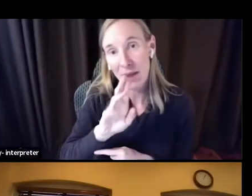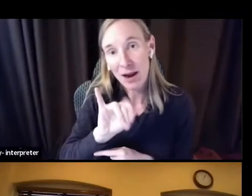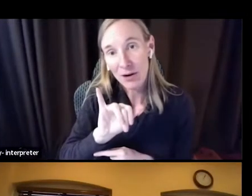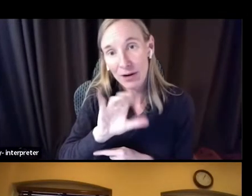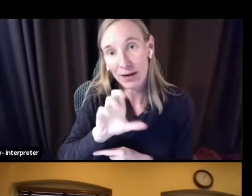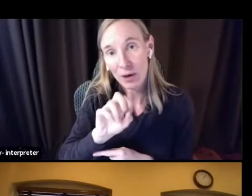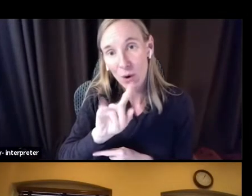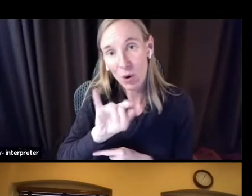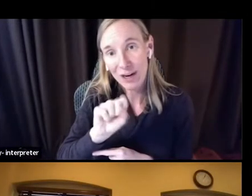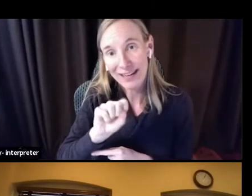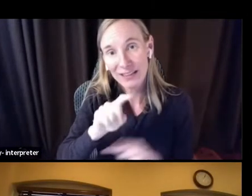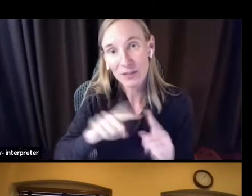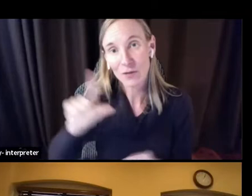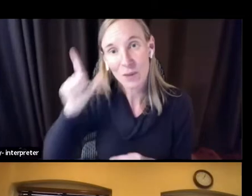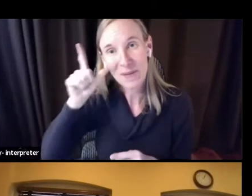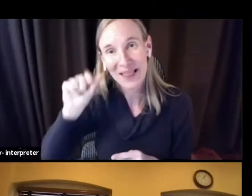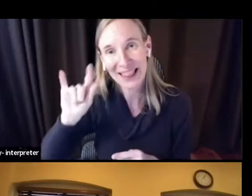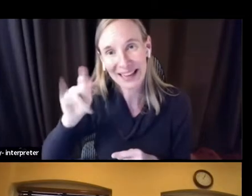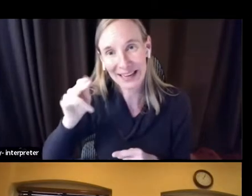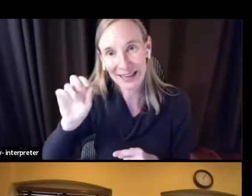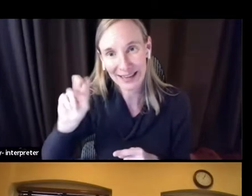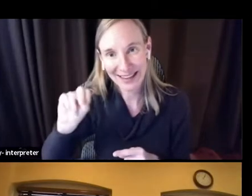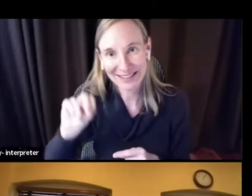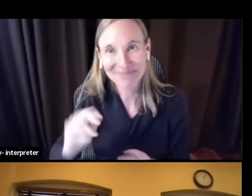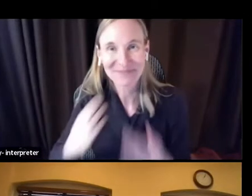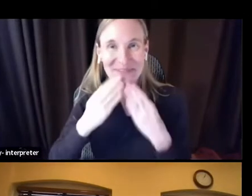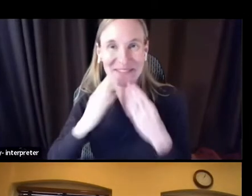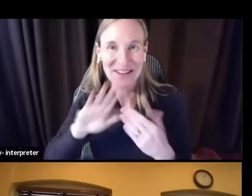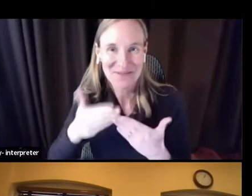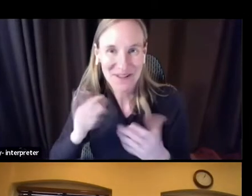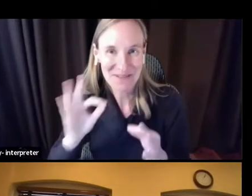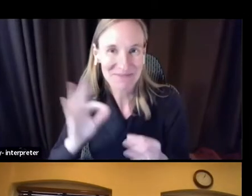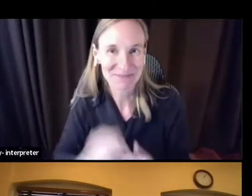Lincoln. Great, thank you all.